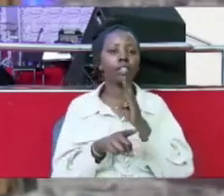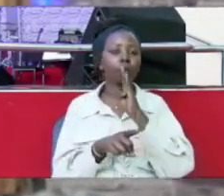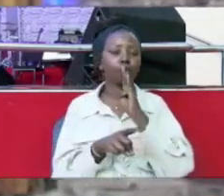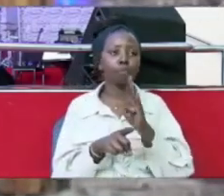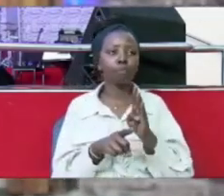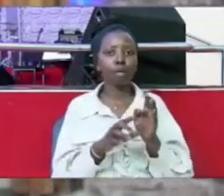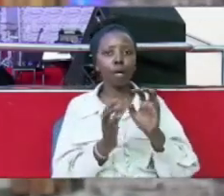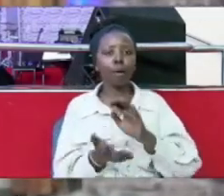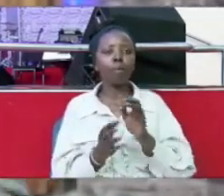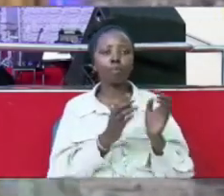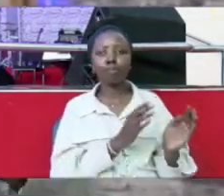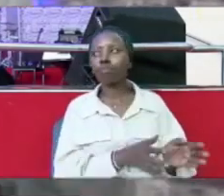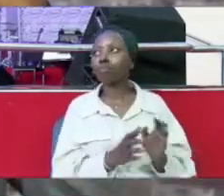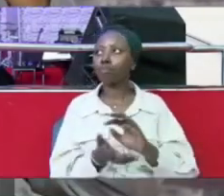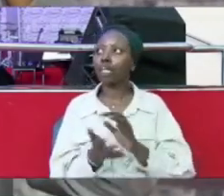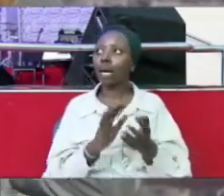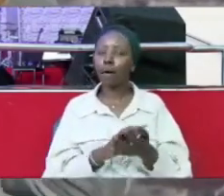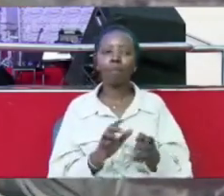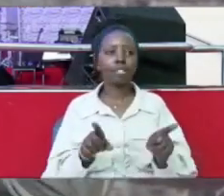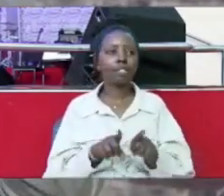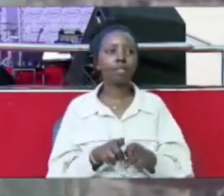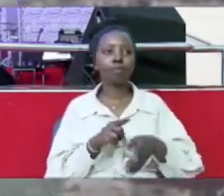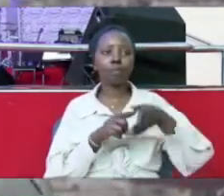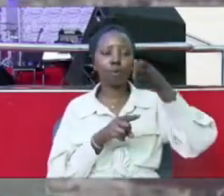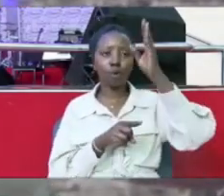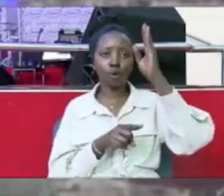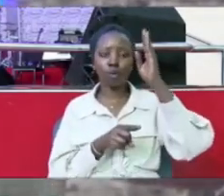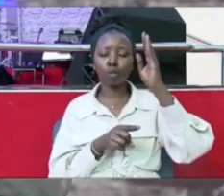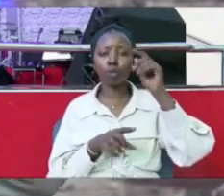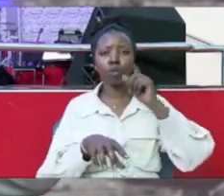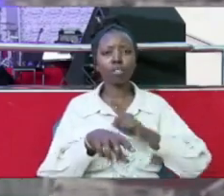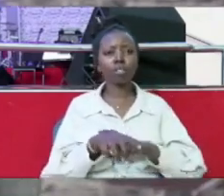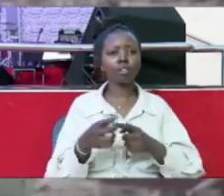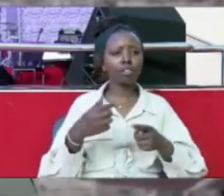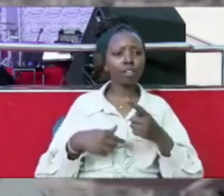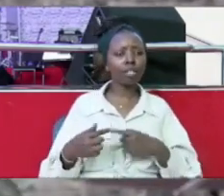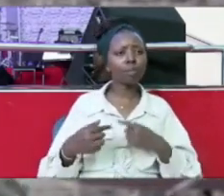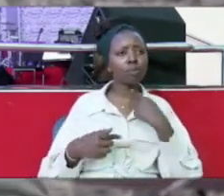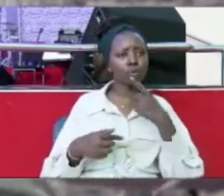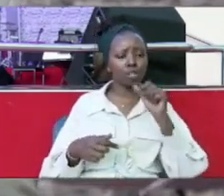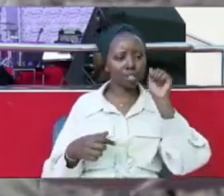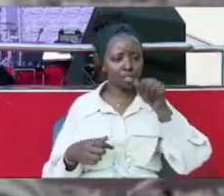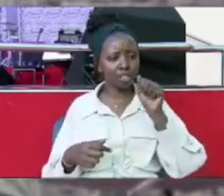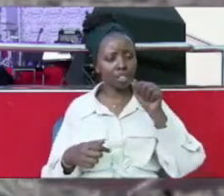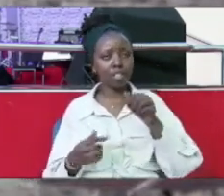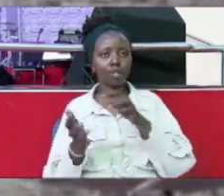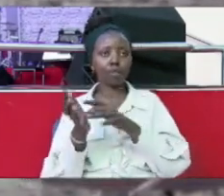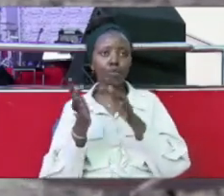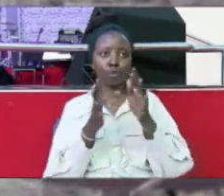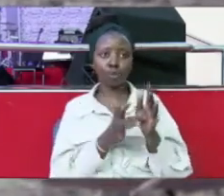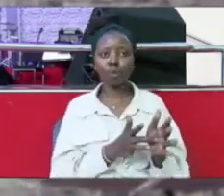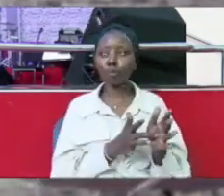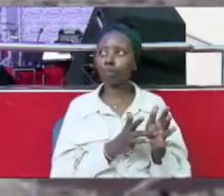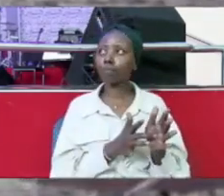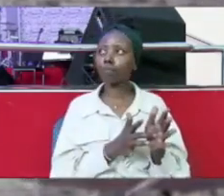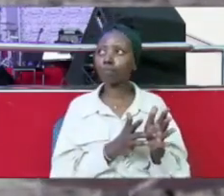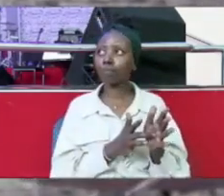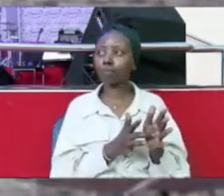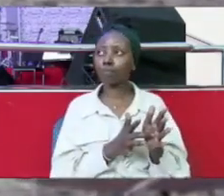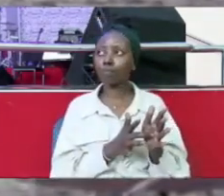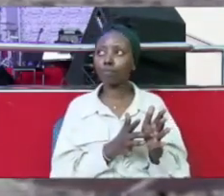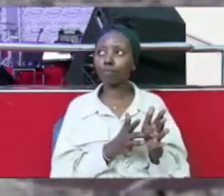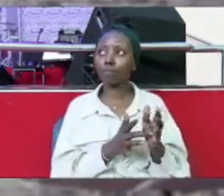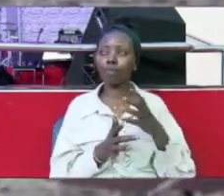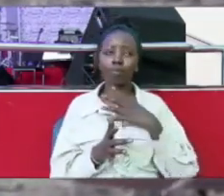Na ulinganifu. So, a time comes and you say yes to Jesus. Wakati unafikia unasema, ndio Yesu.